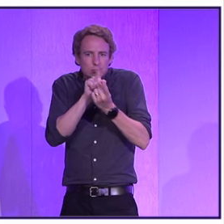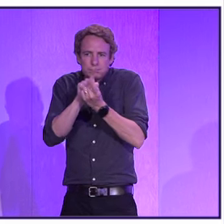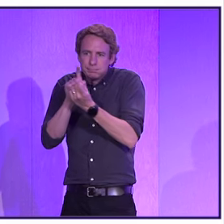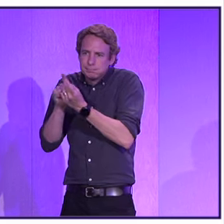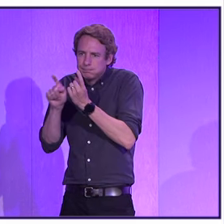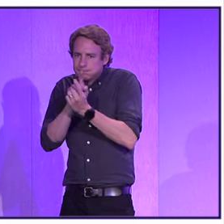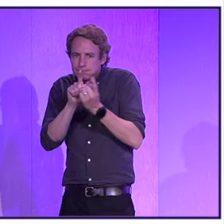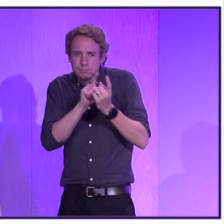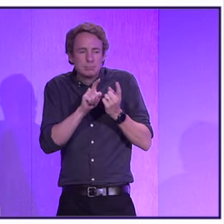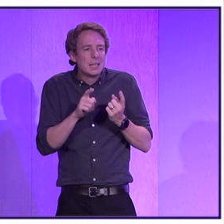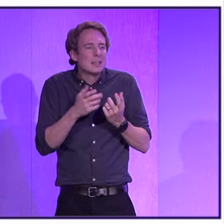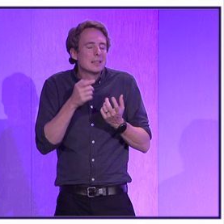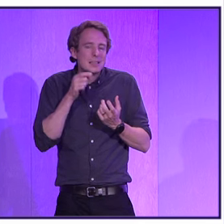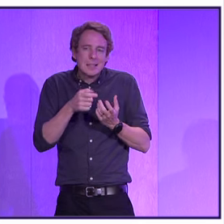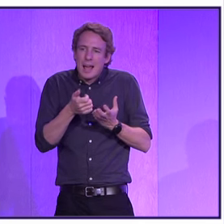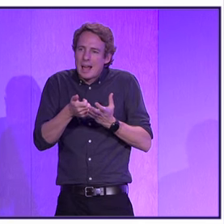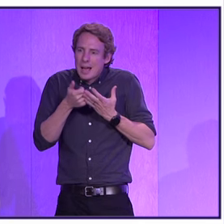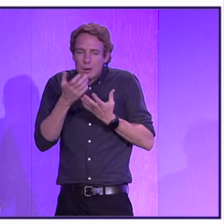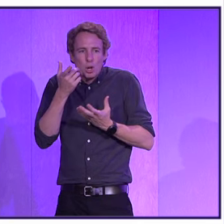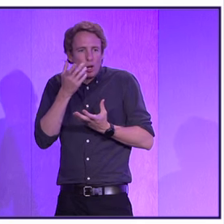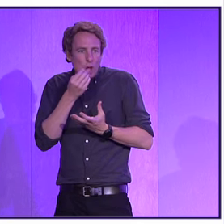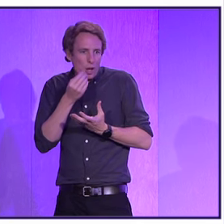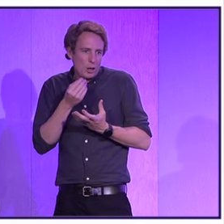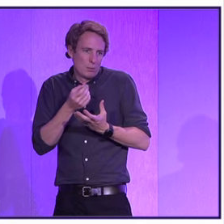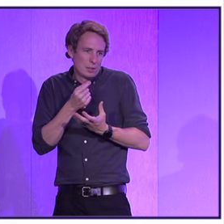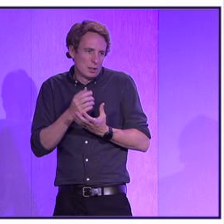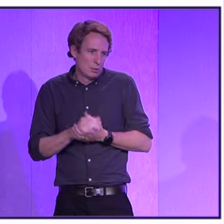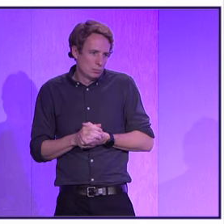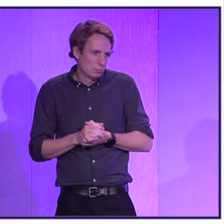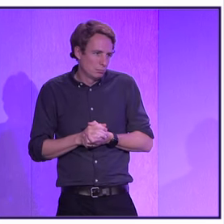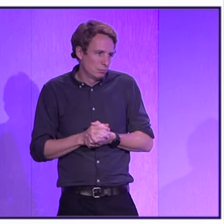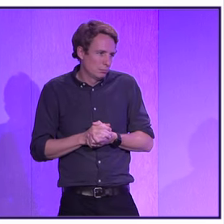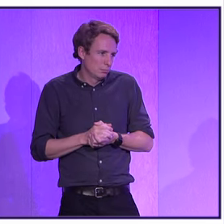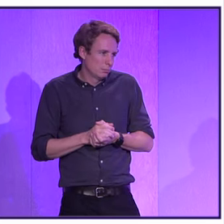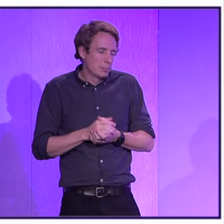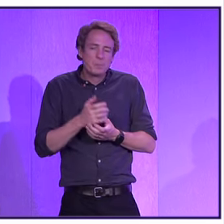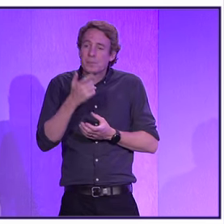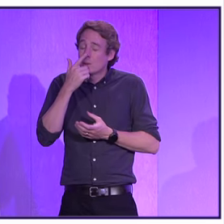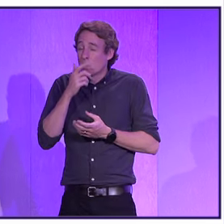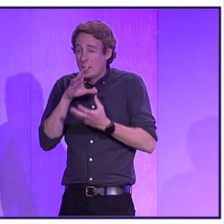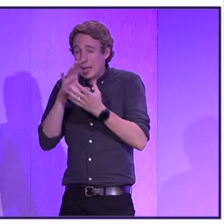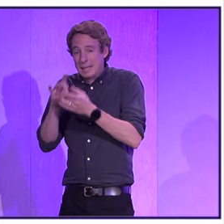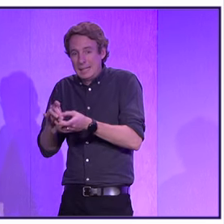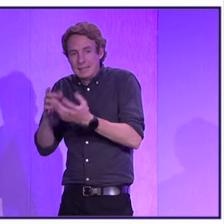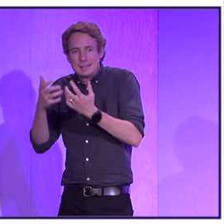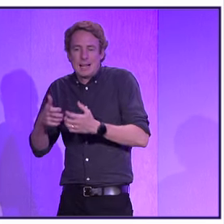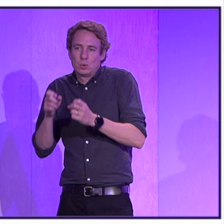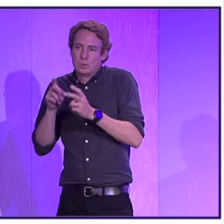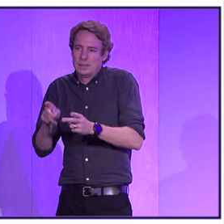that's the heart of learning citizenship. And we can apply that as well when we're thinking about technical systems too.